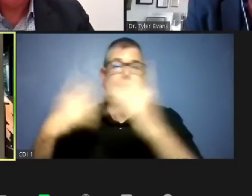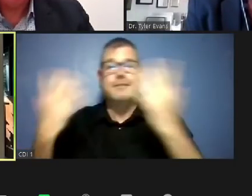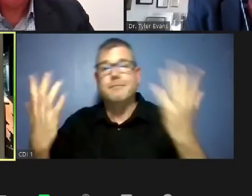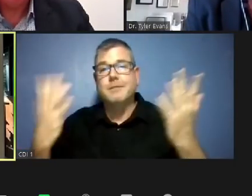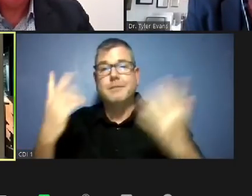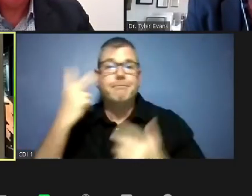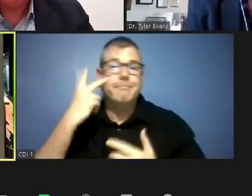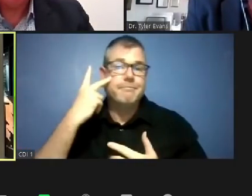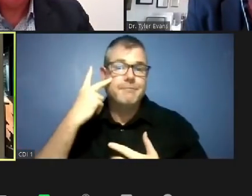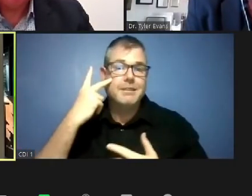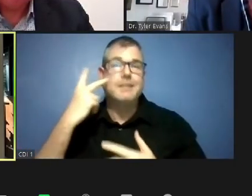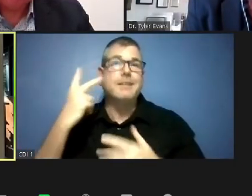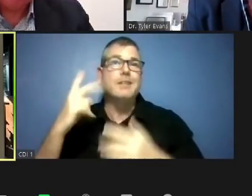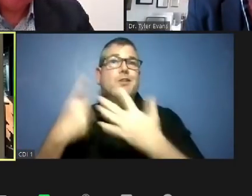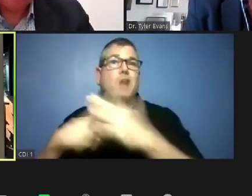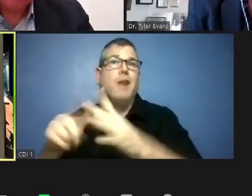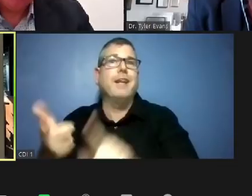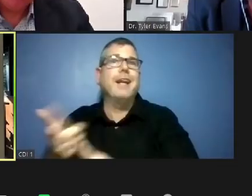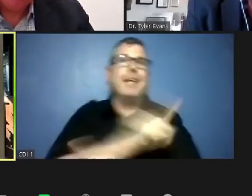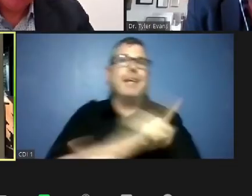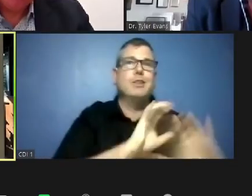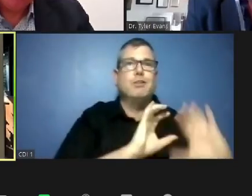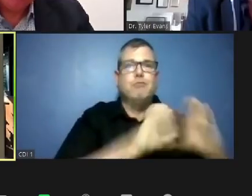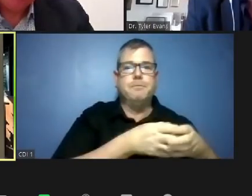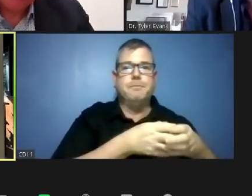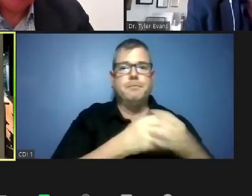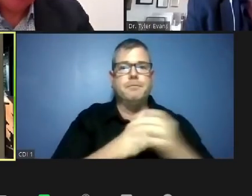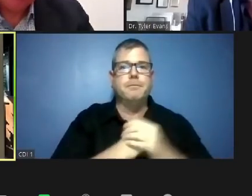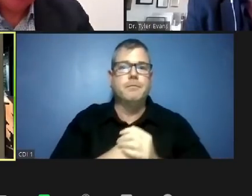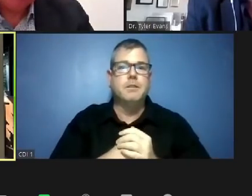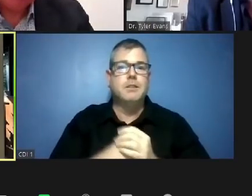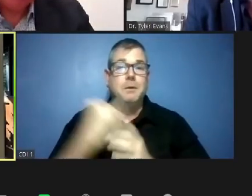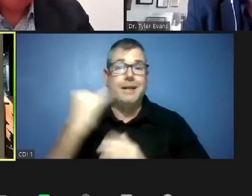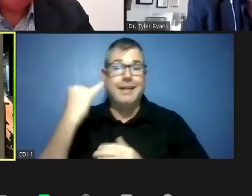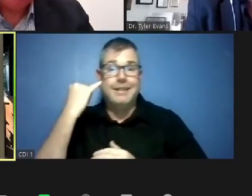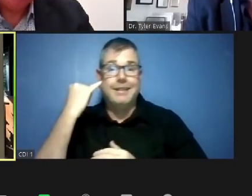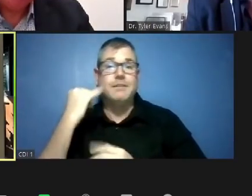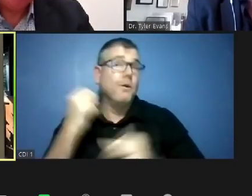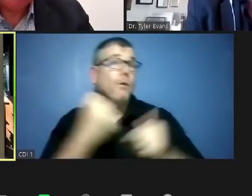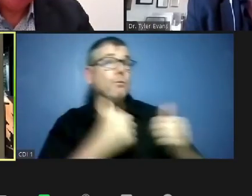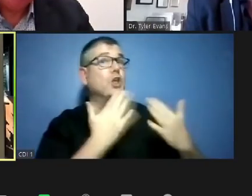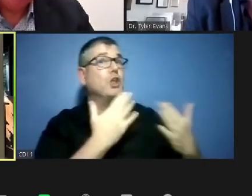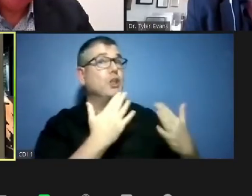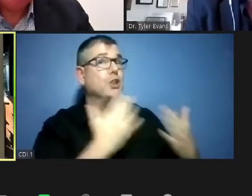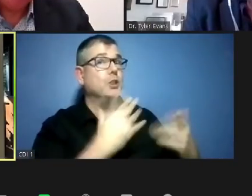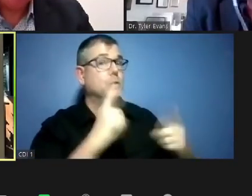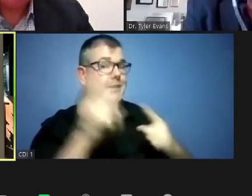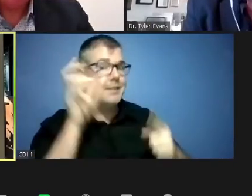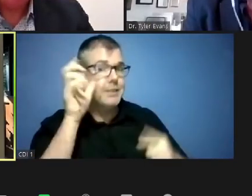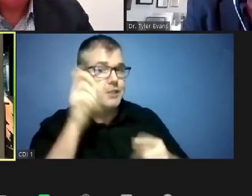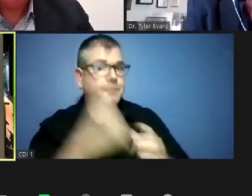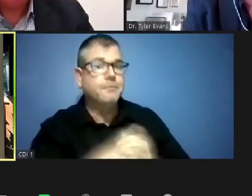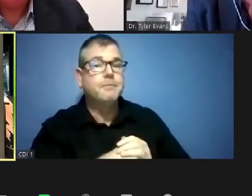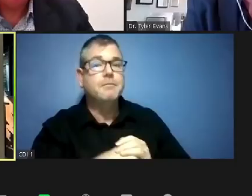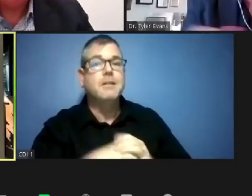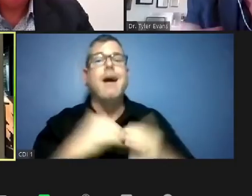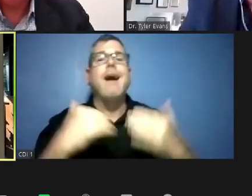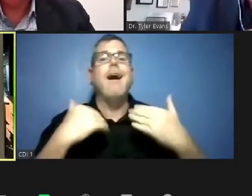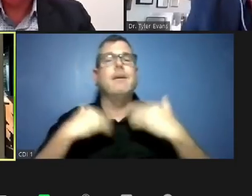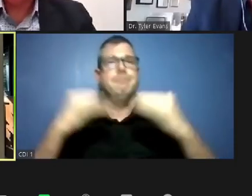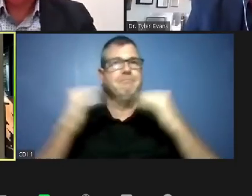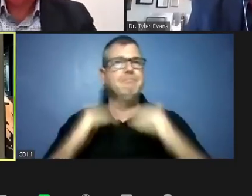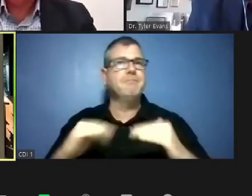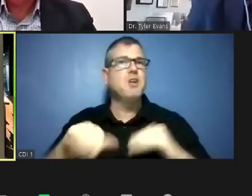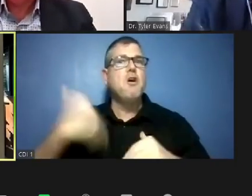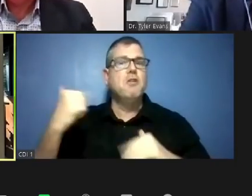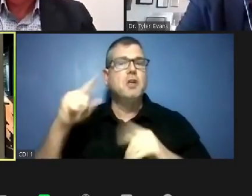hear. I'm seeing a number of repeated questions about verifying proof